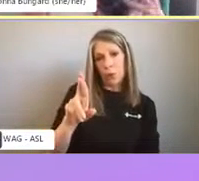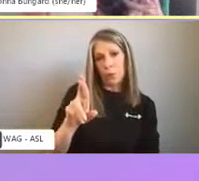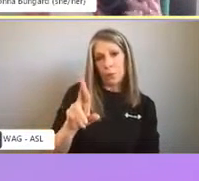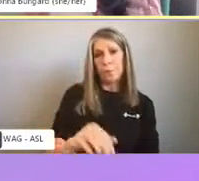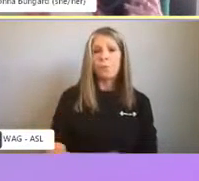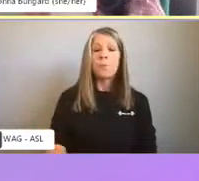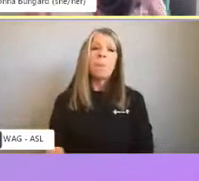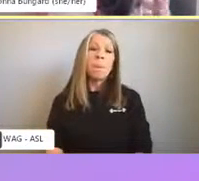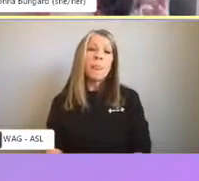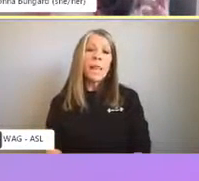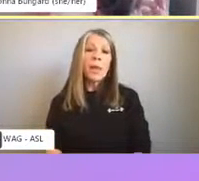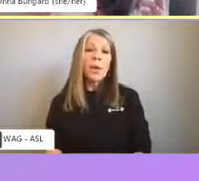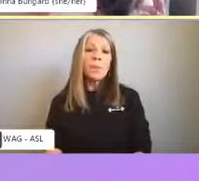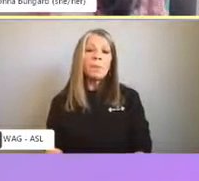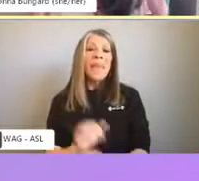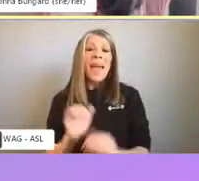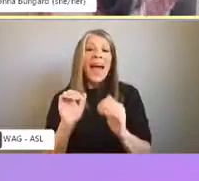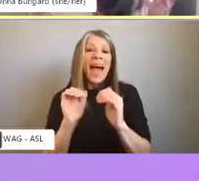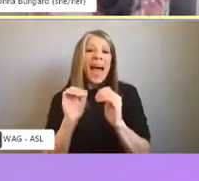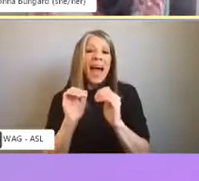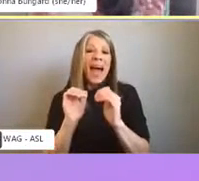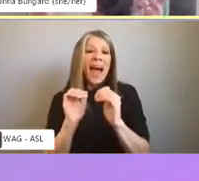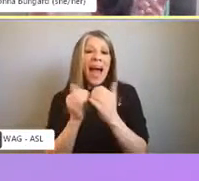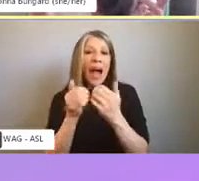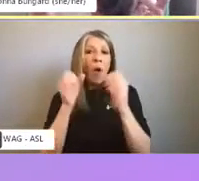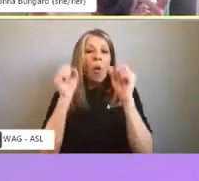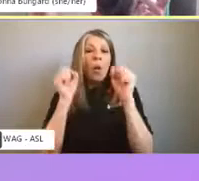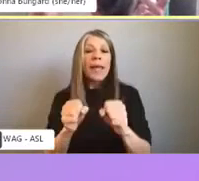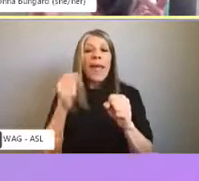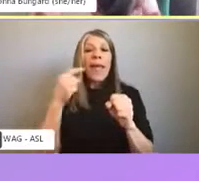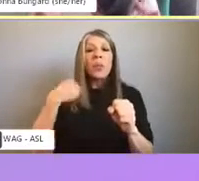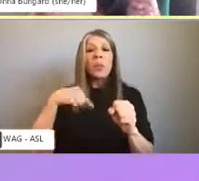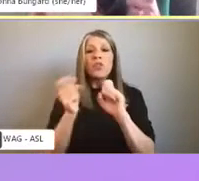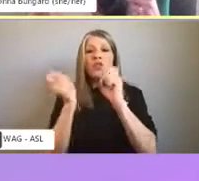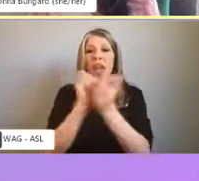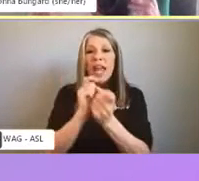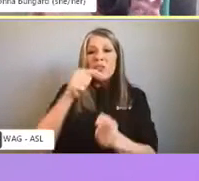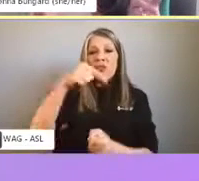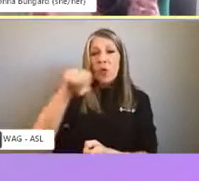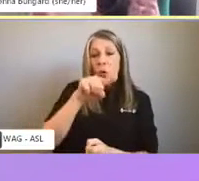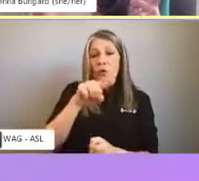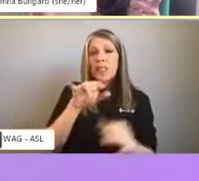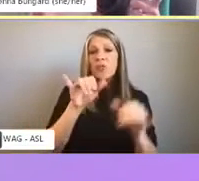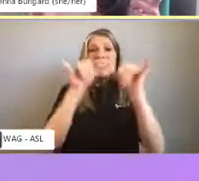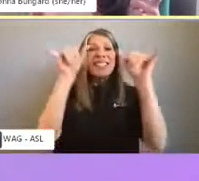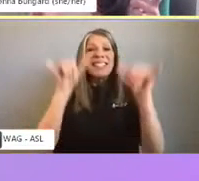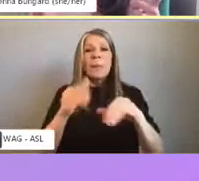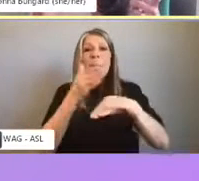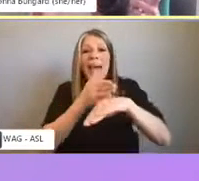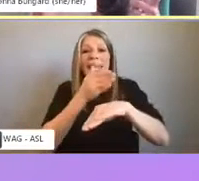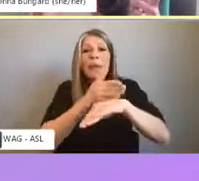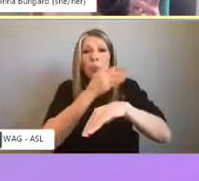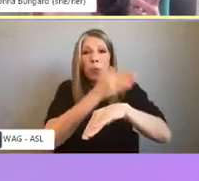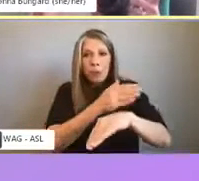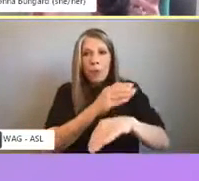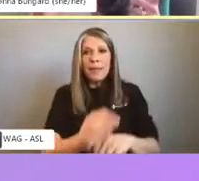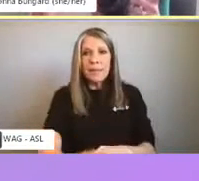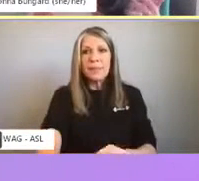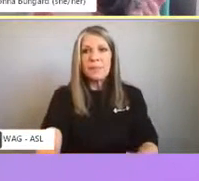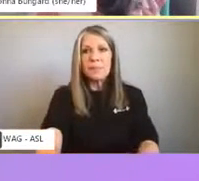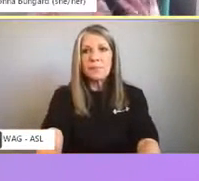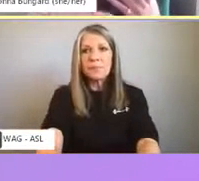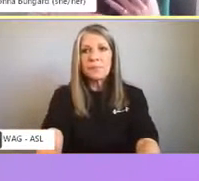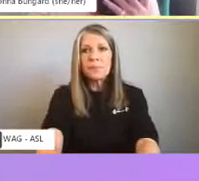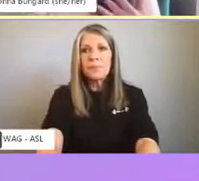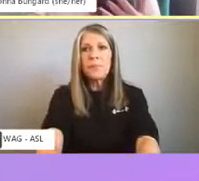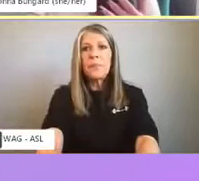What, or how, I should say, can we translate these pillars into systematic improvements?